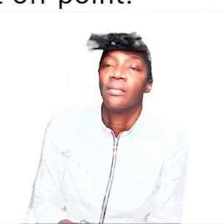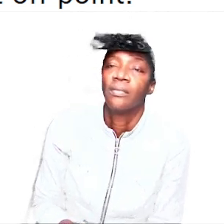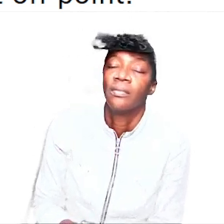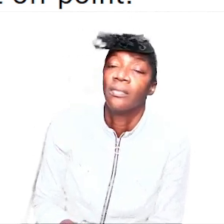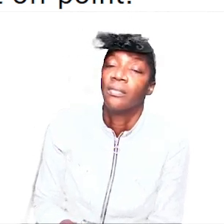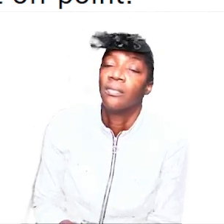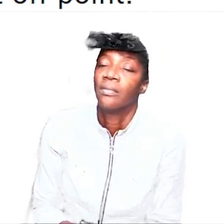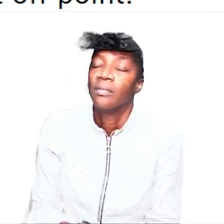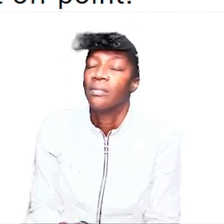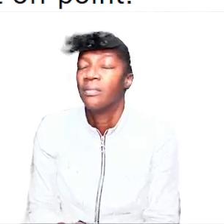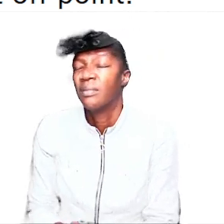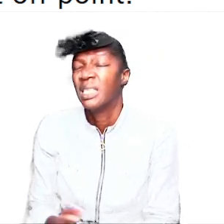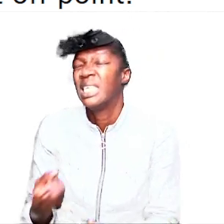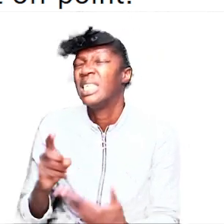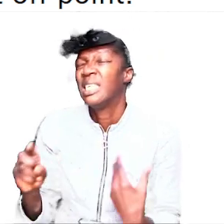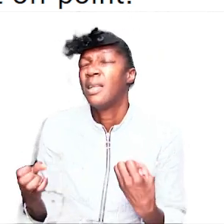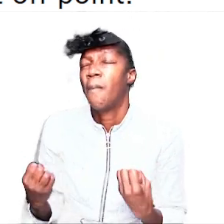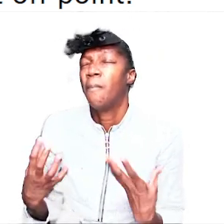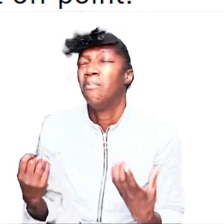He did many things.